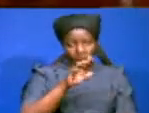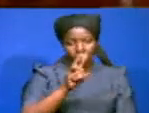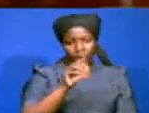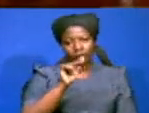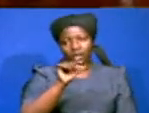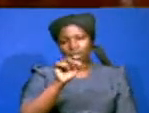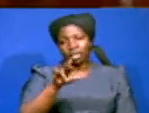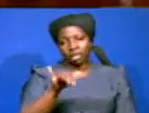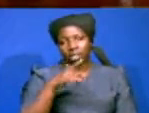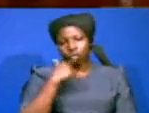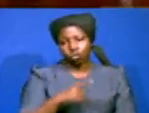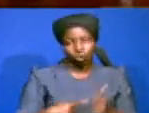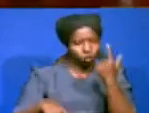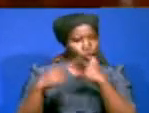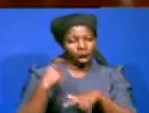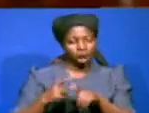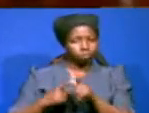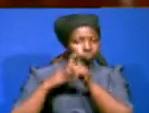Prize winner,